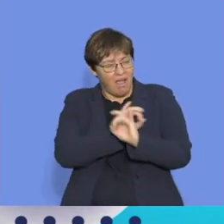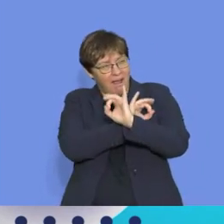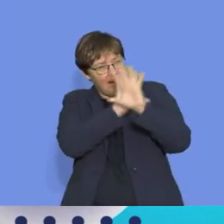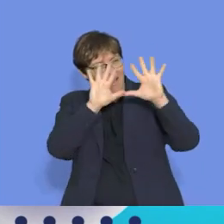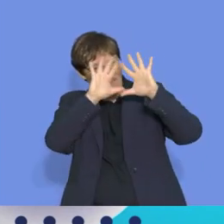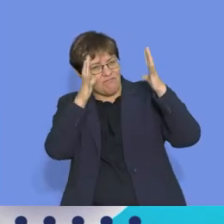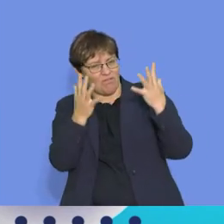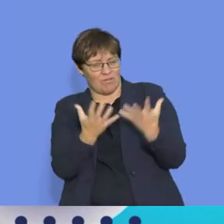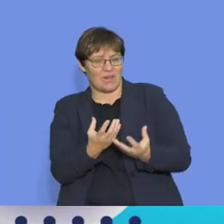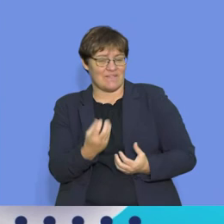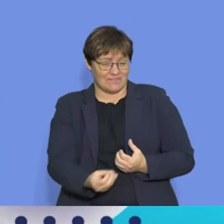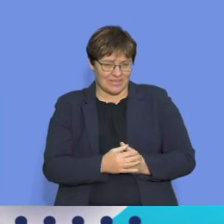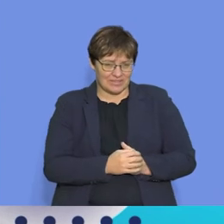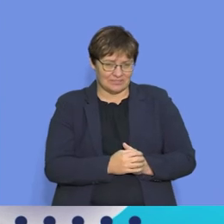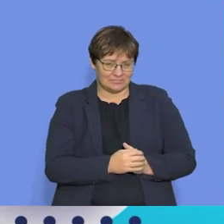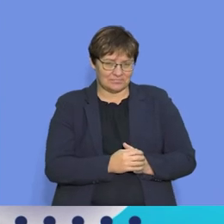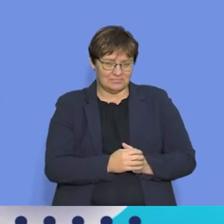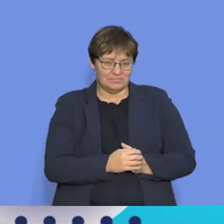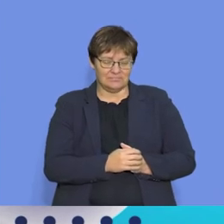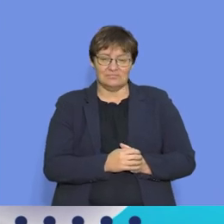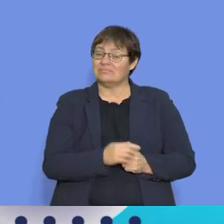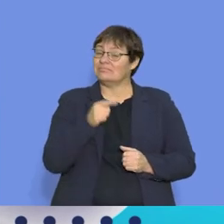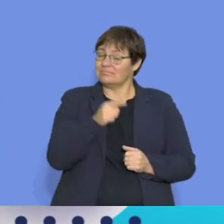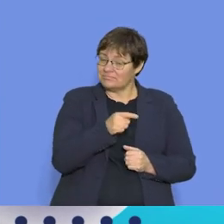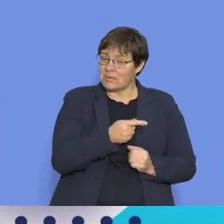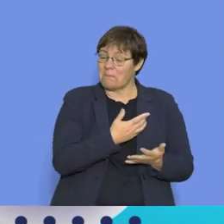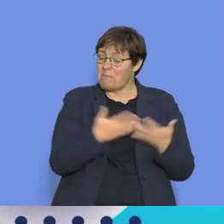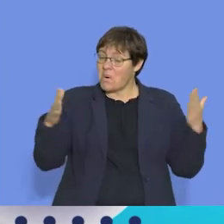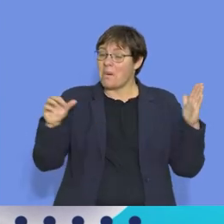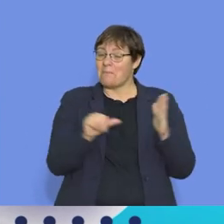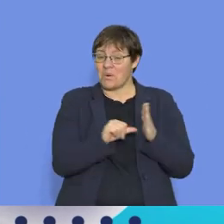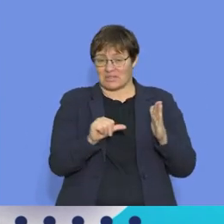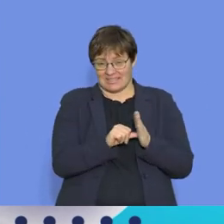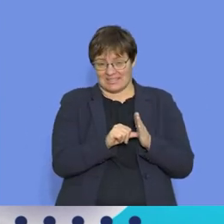you the big picture. Because for